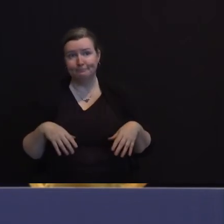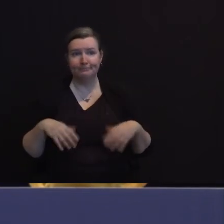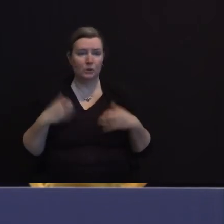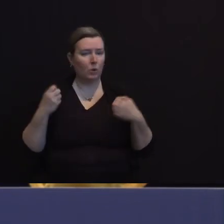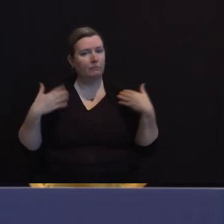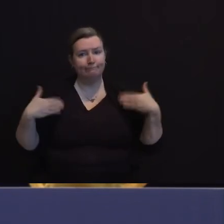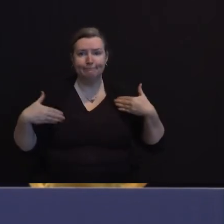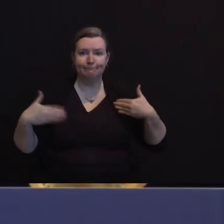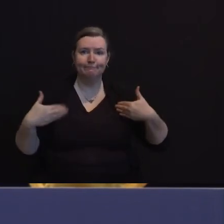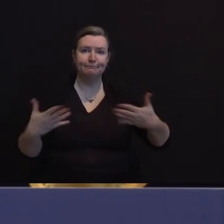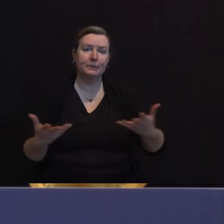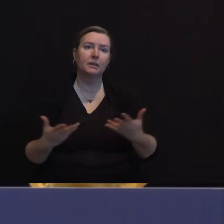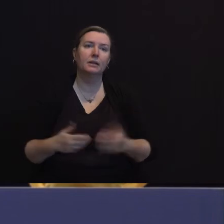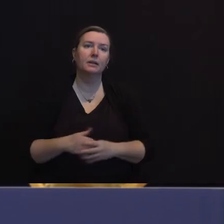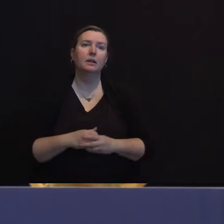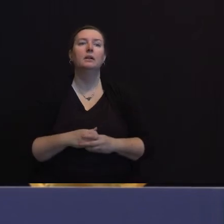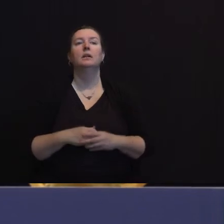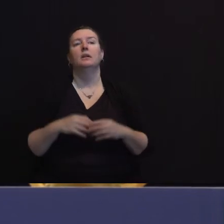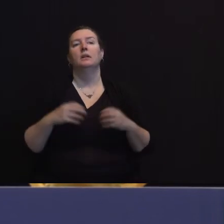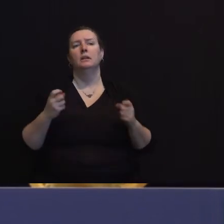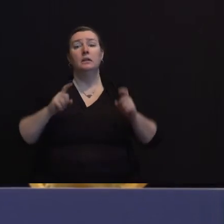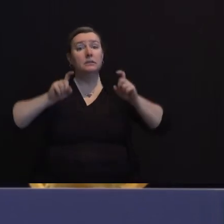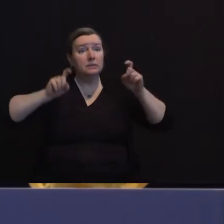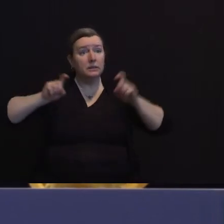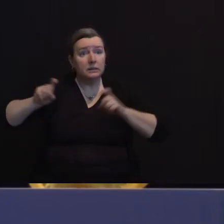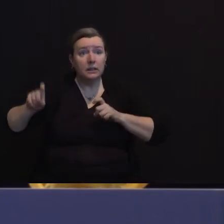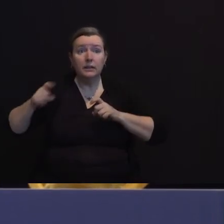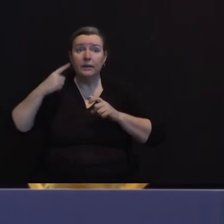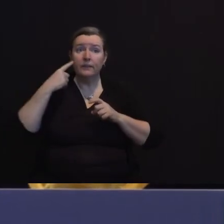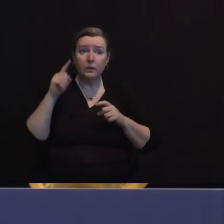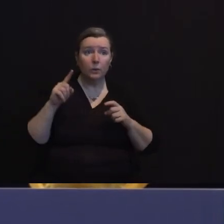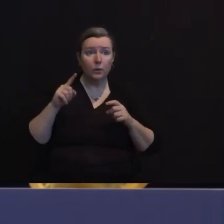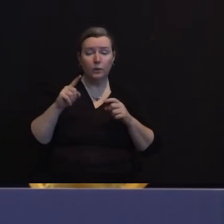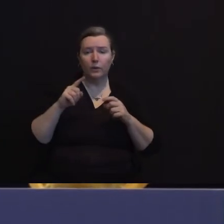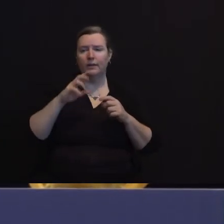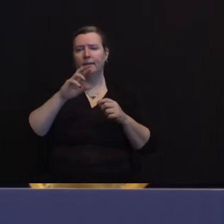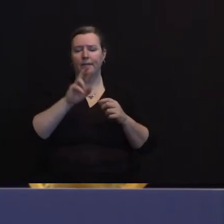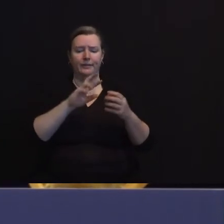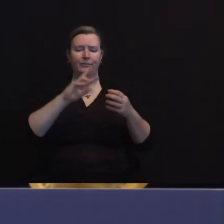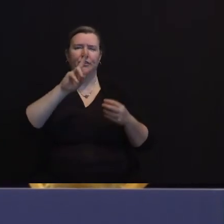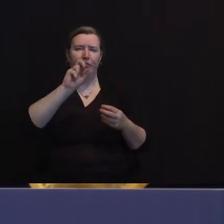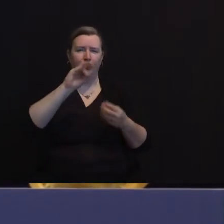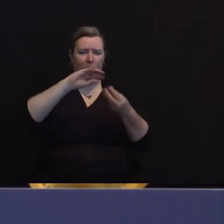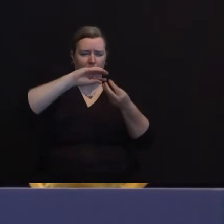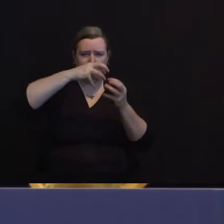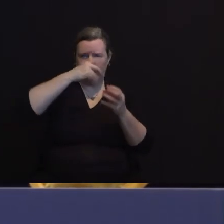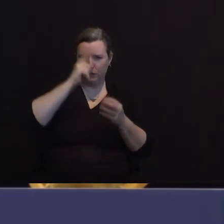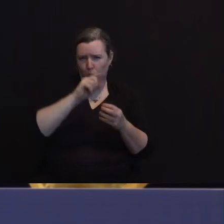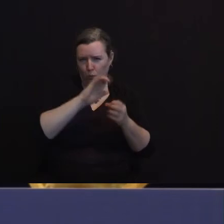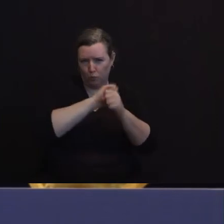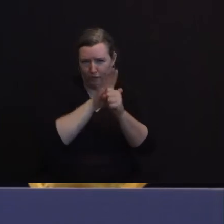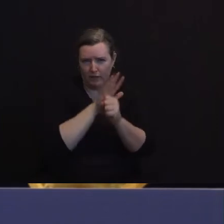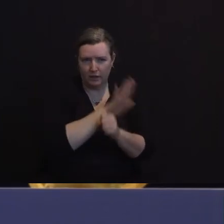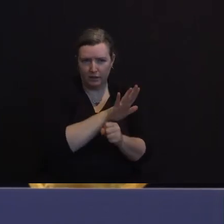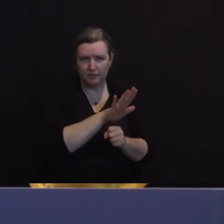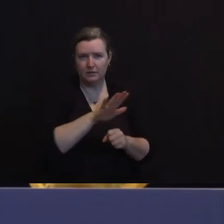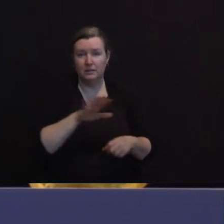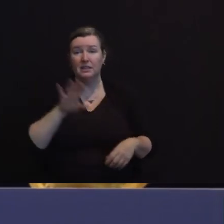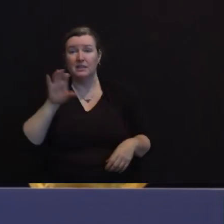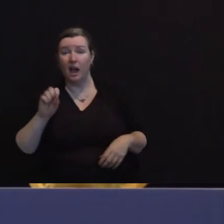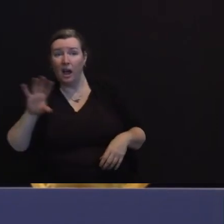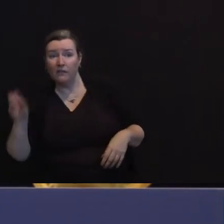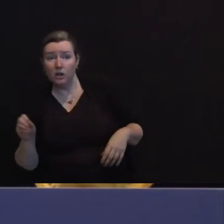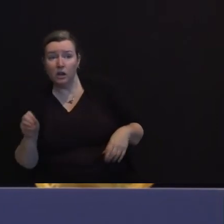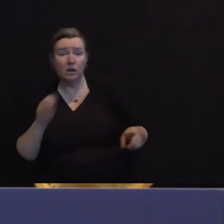How do you test for the variant? Where does that get done? And is there any evidence of either the Brazilian or the South African strain in New Jersey? Eddie, do you